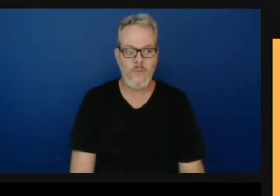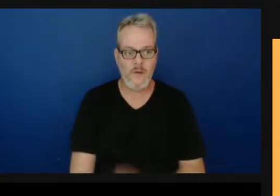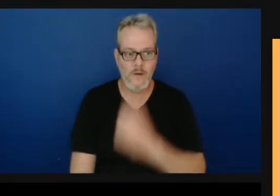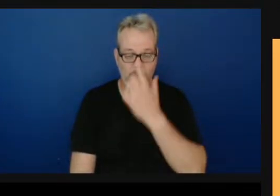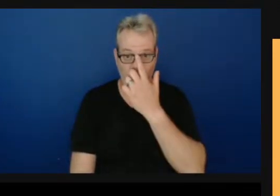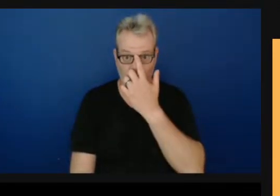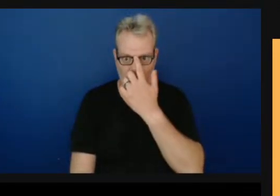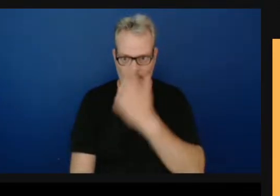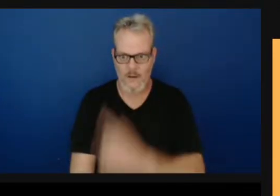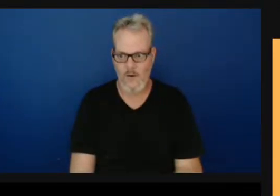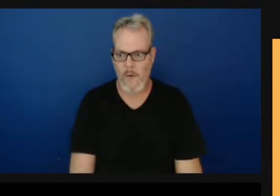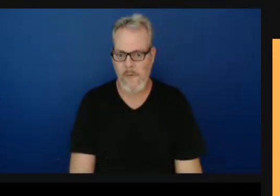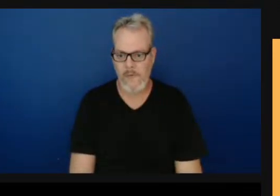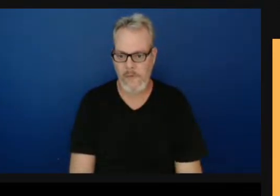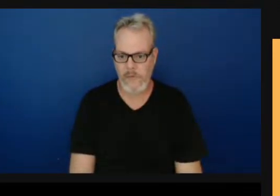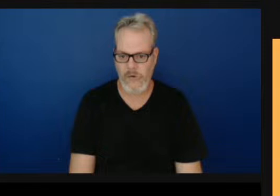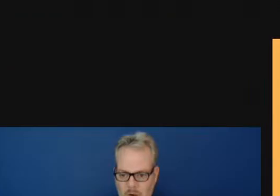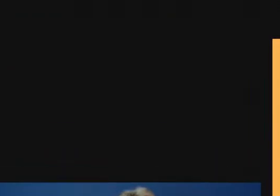All right.